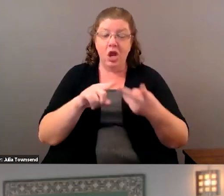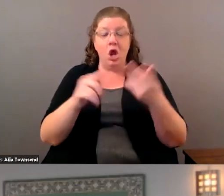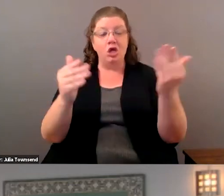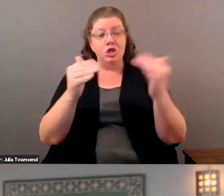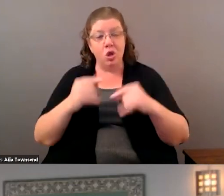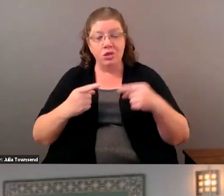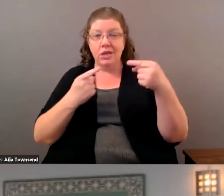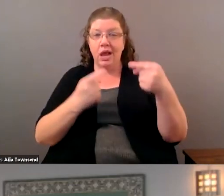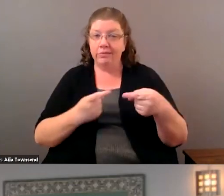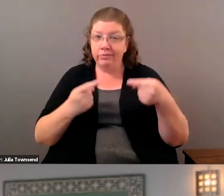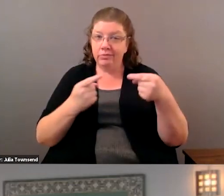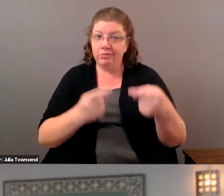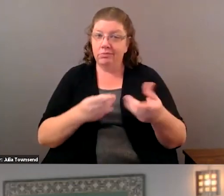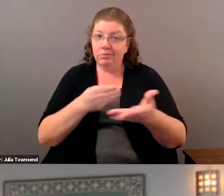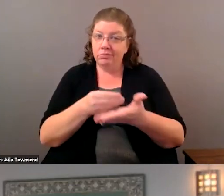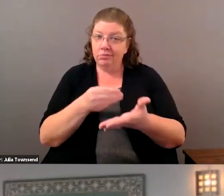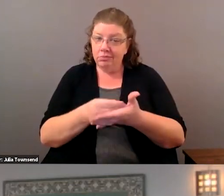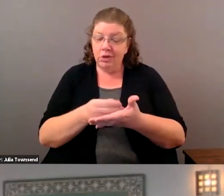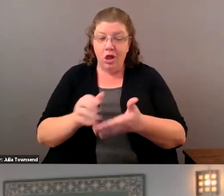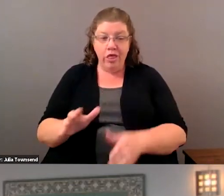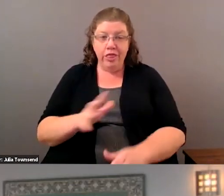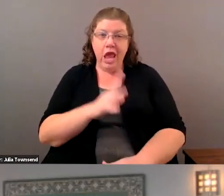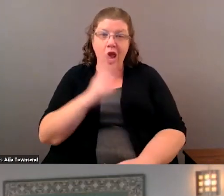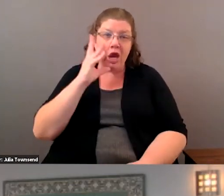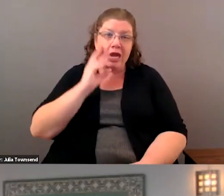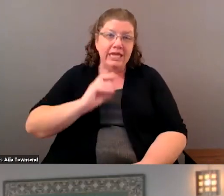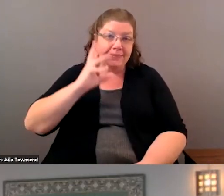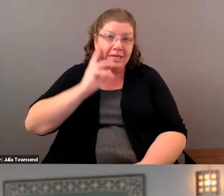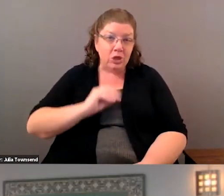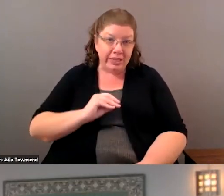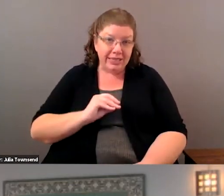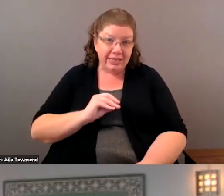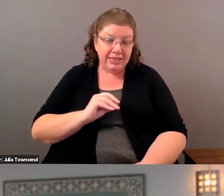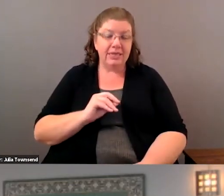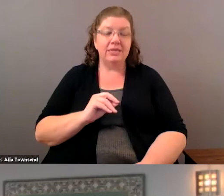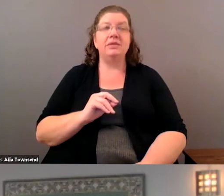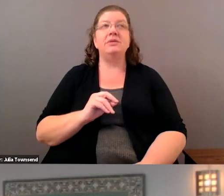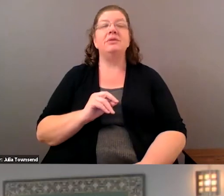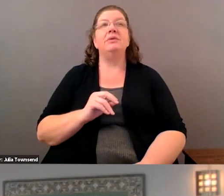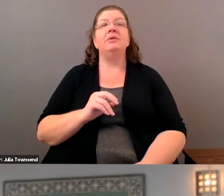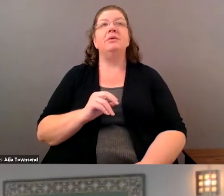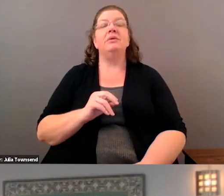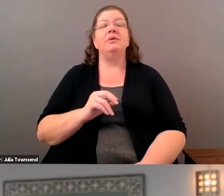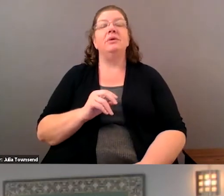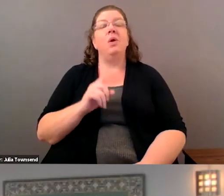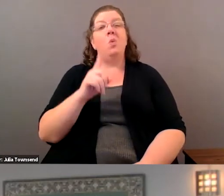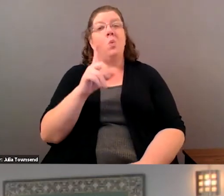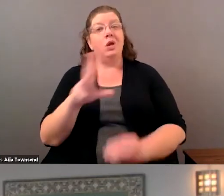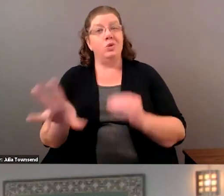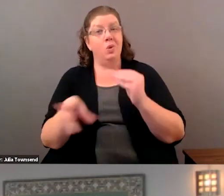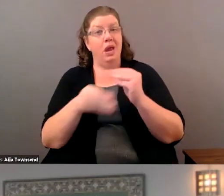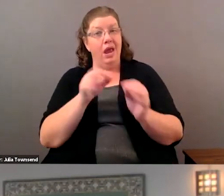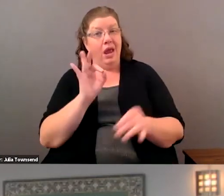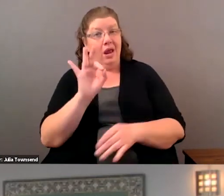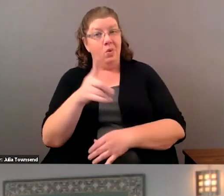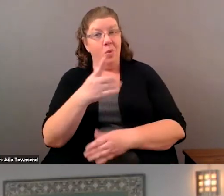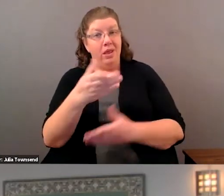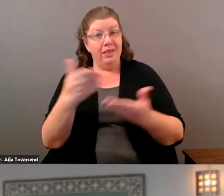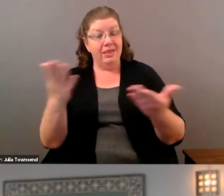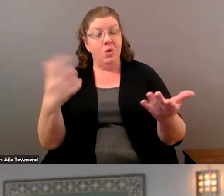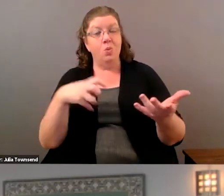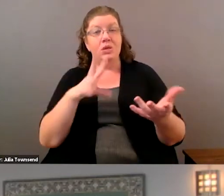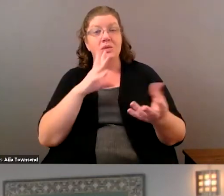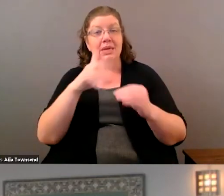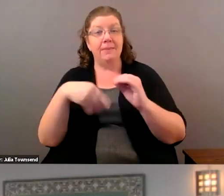and their experiences. And one thing I just want to add is that we speak about